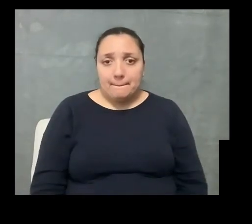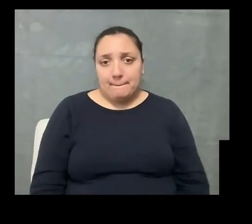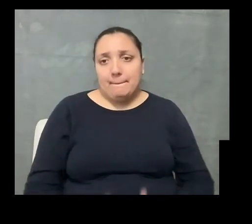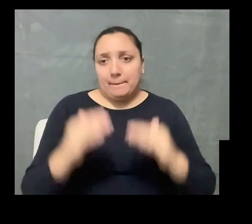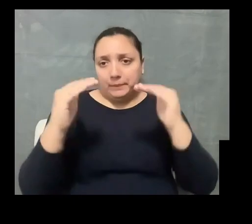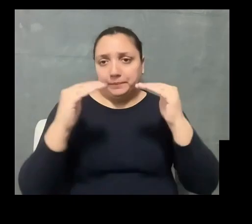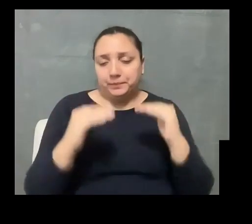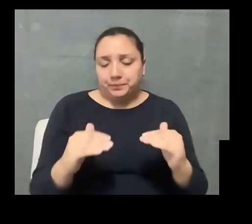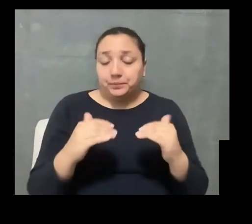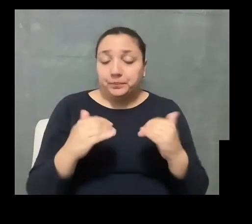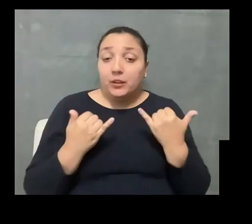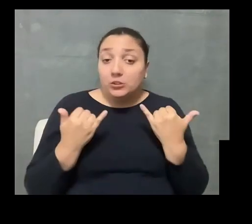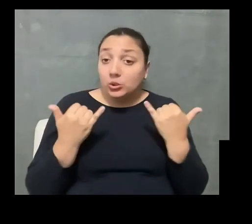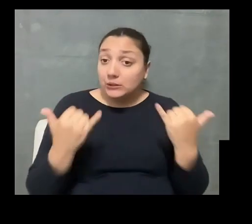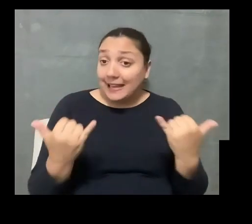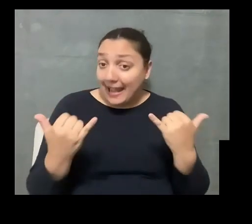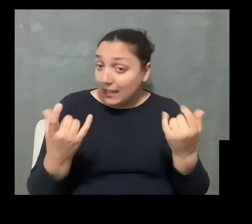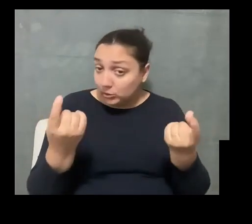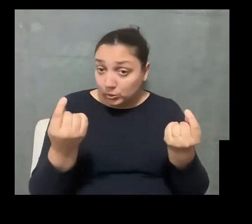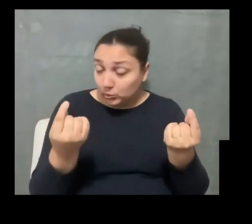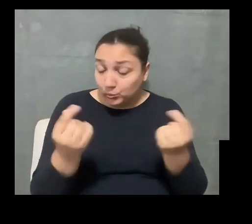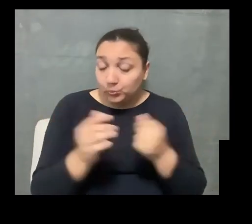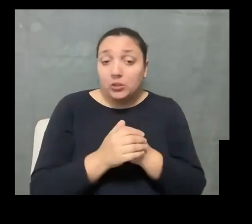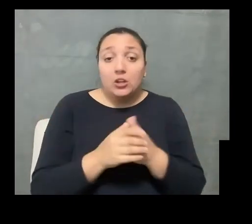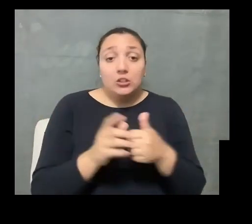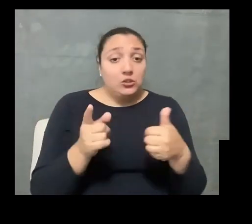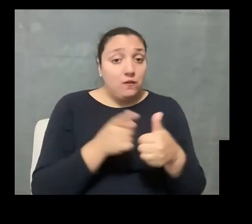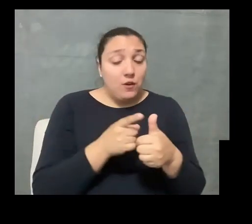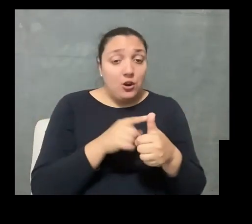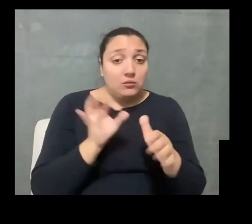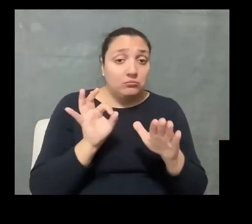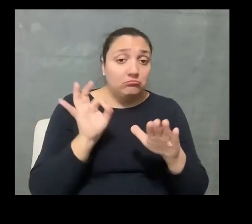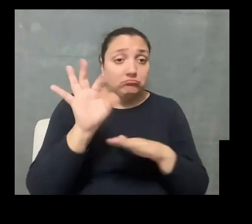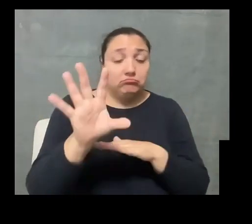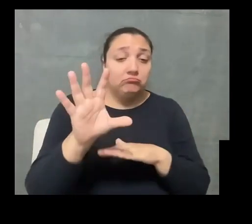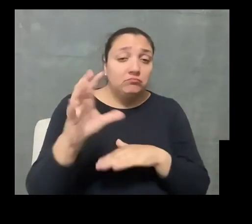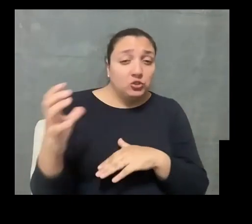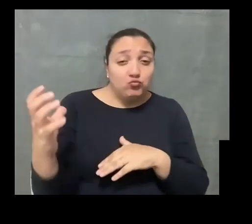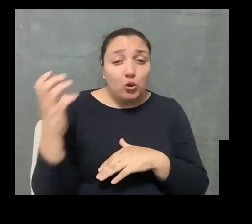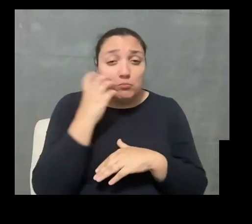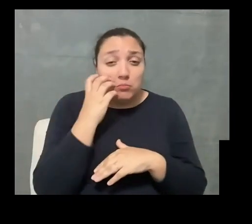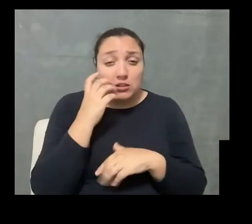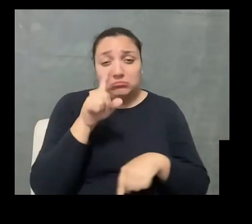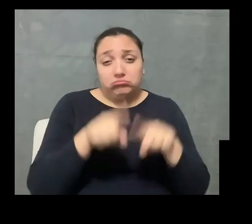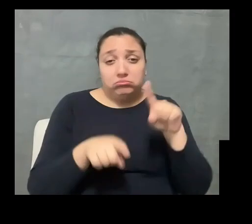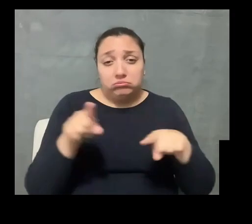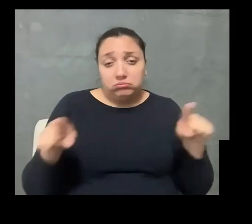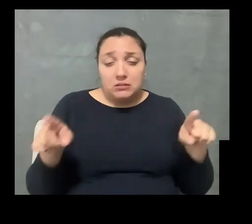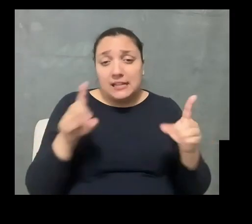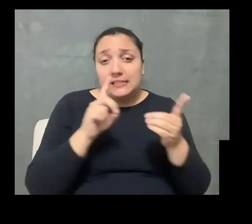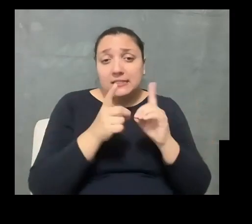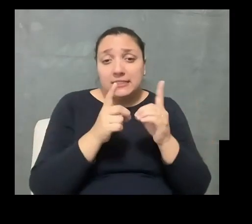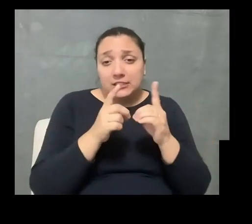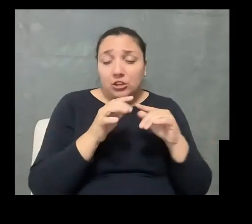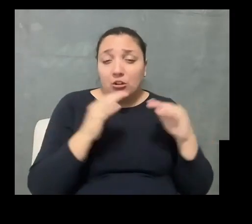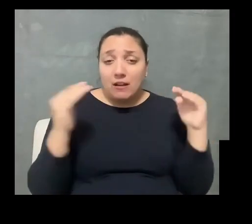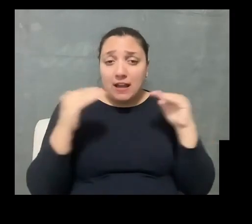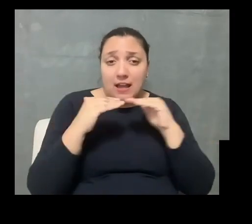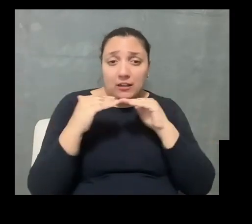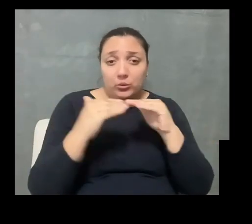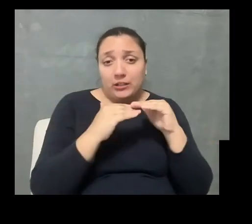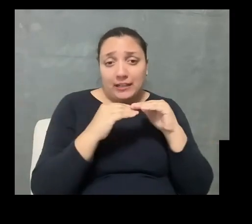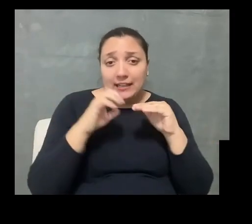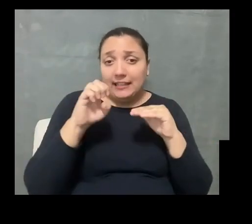do today. So first, we're going to give you a taste of the robust and diverse digital equity ecosystem that we have here in the